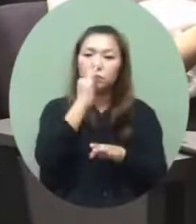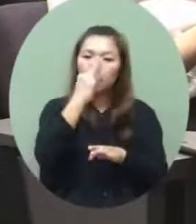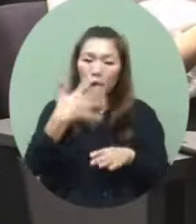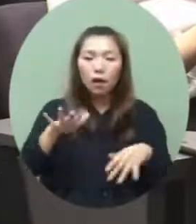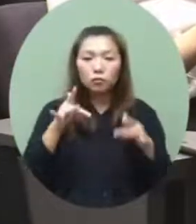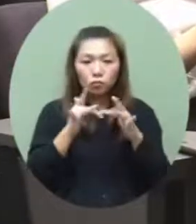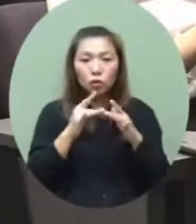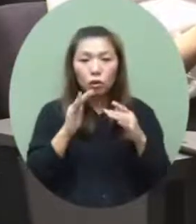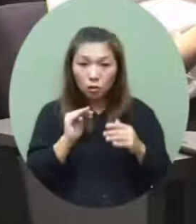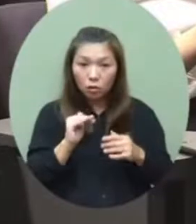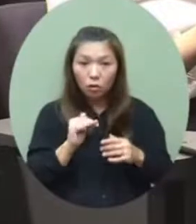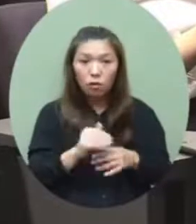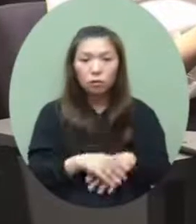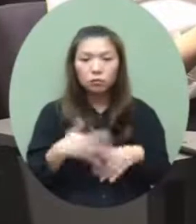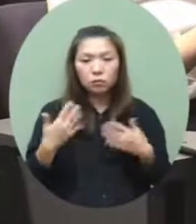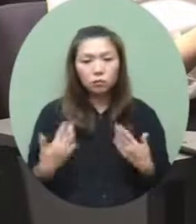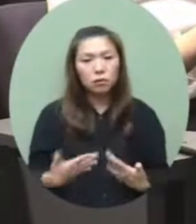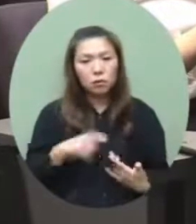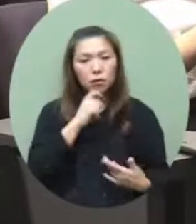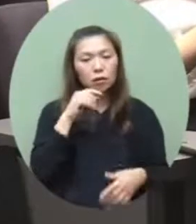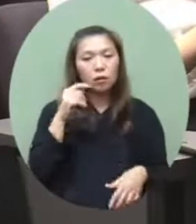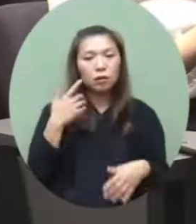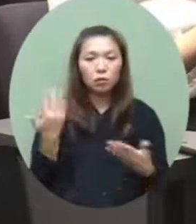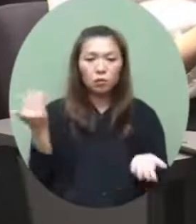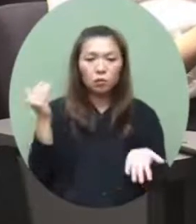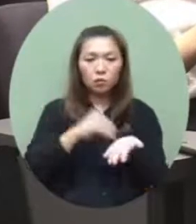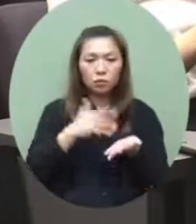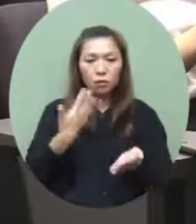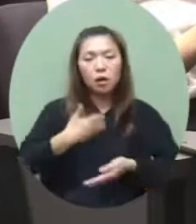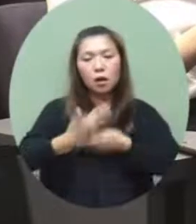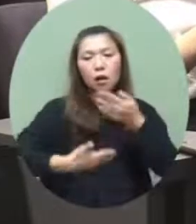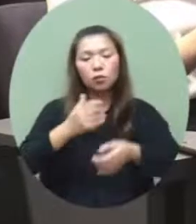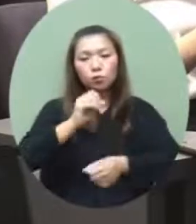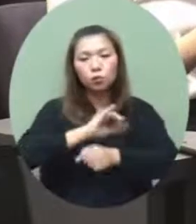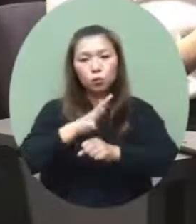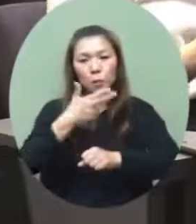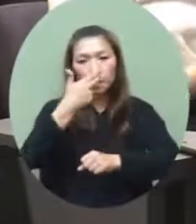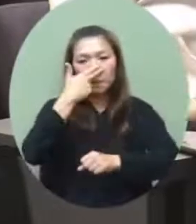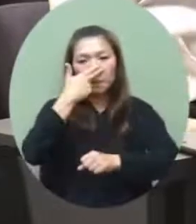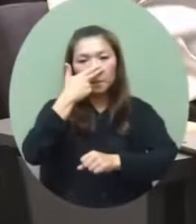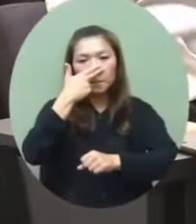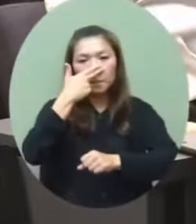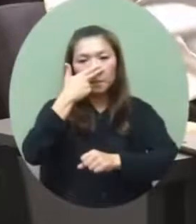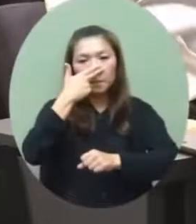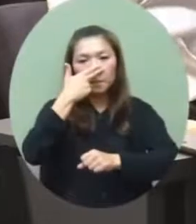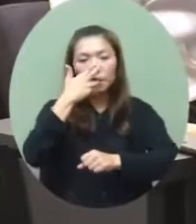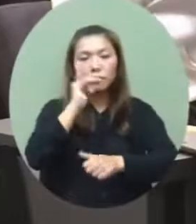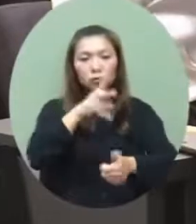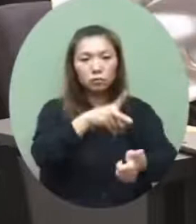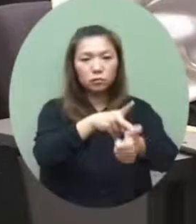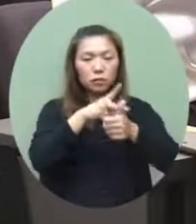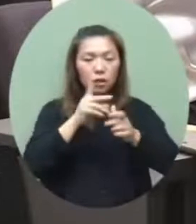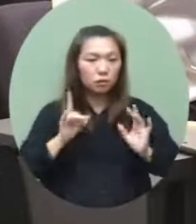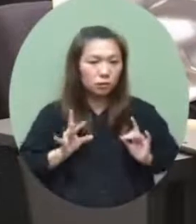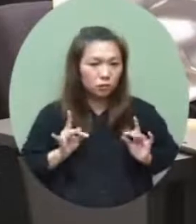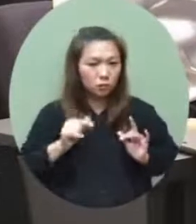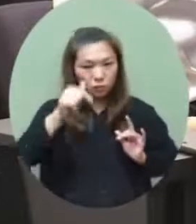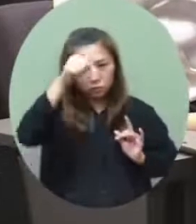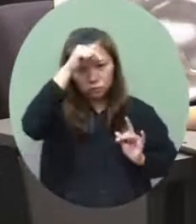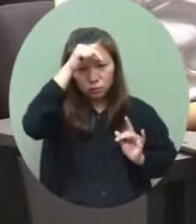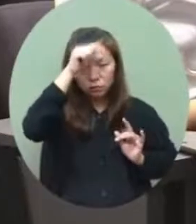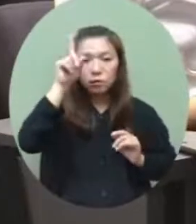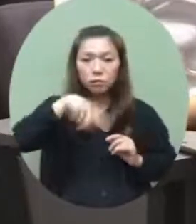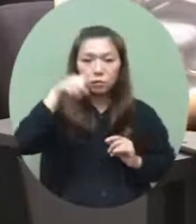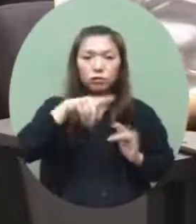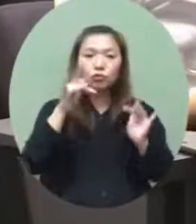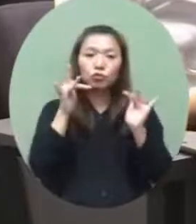how many hospital beds will become available? Are there 300 you talked about previously? Given the trend of